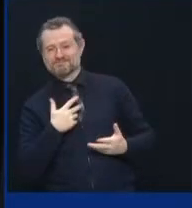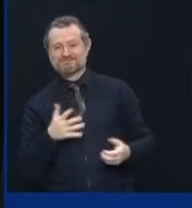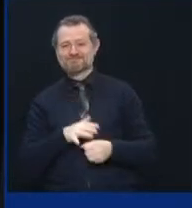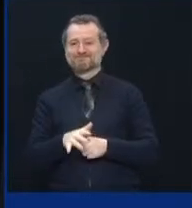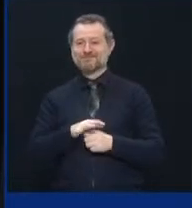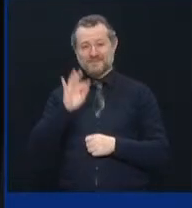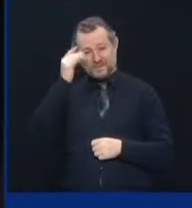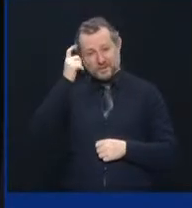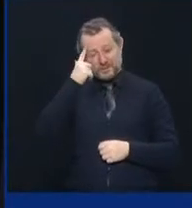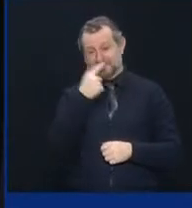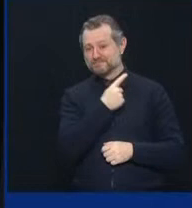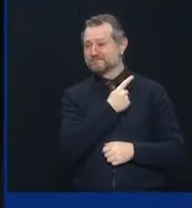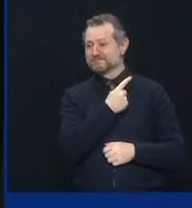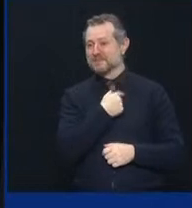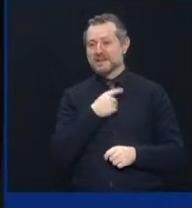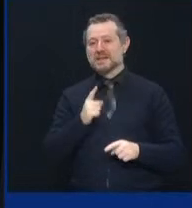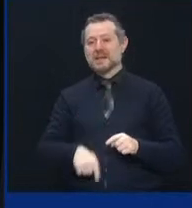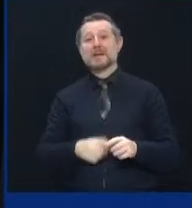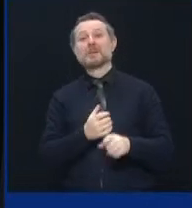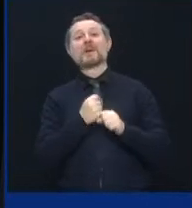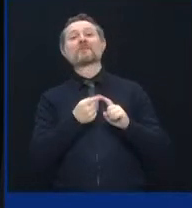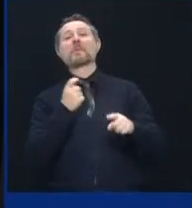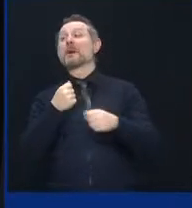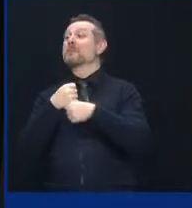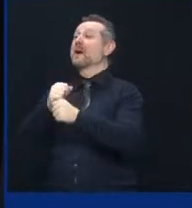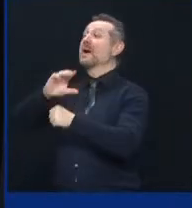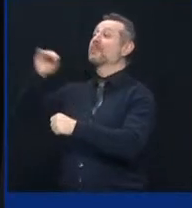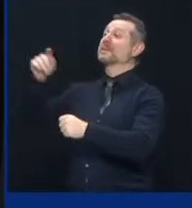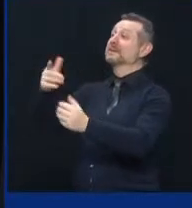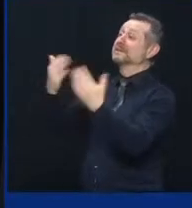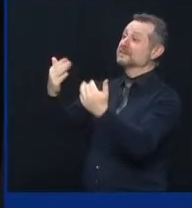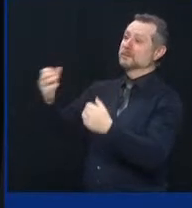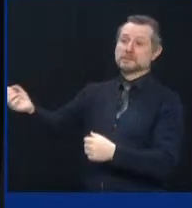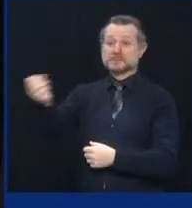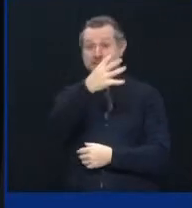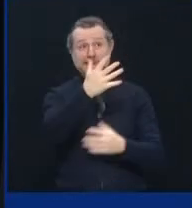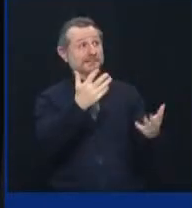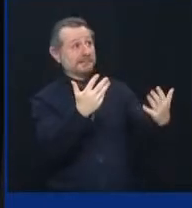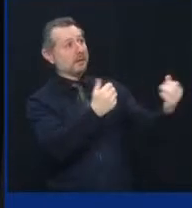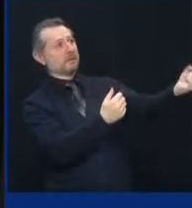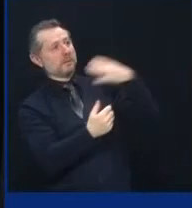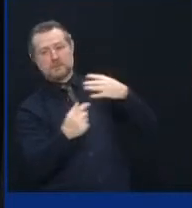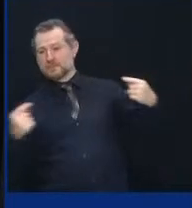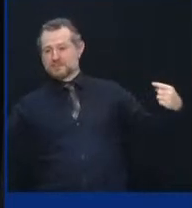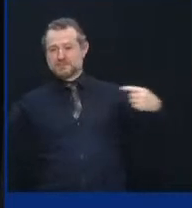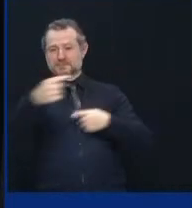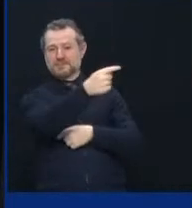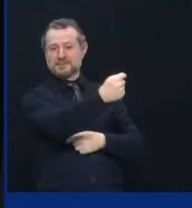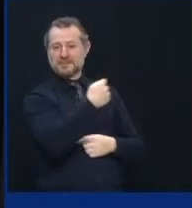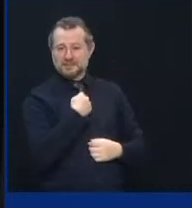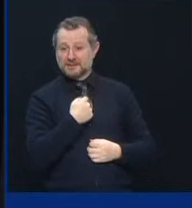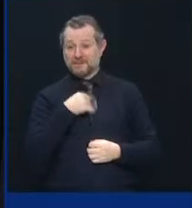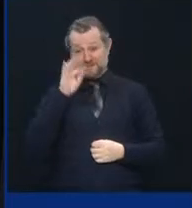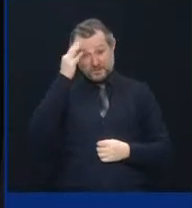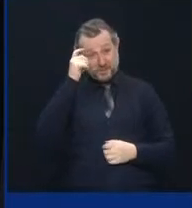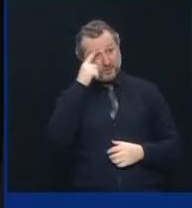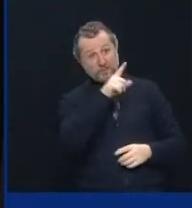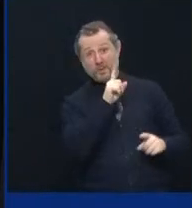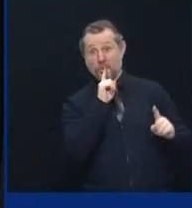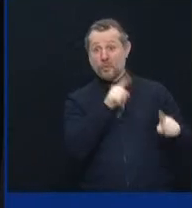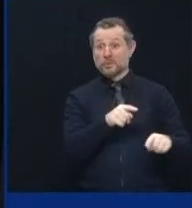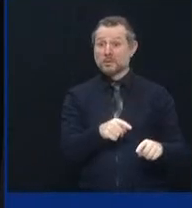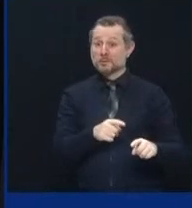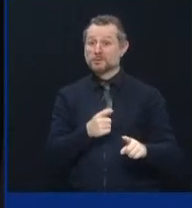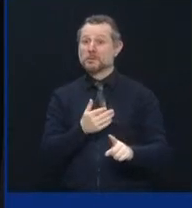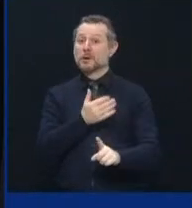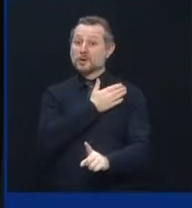production. Again, it would have been nice if the federal government had placed the order earlier, but President Biden is